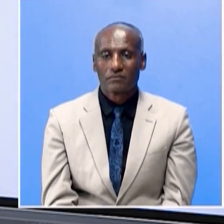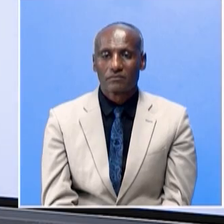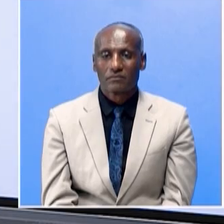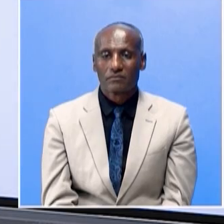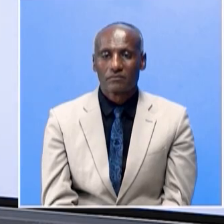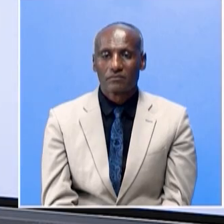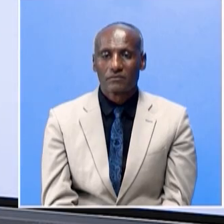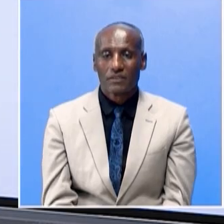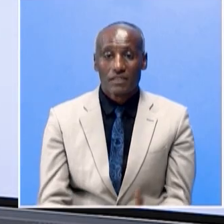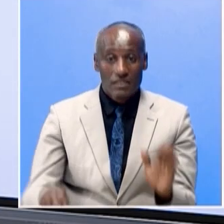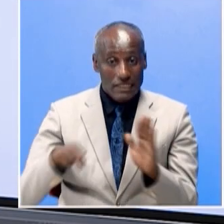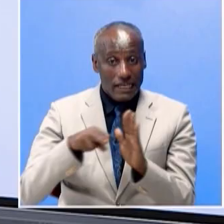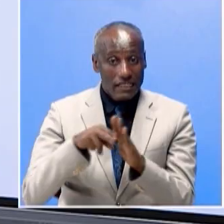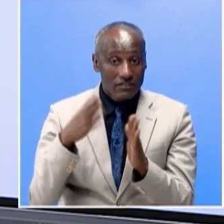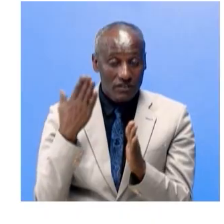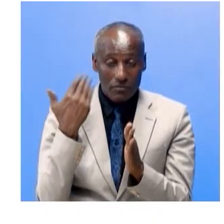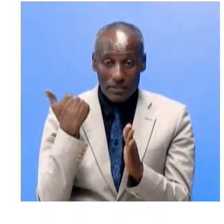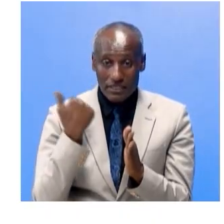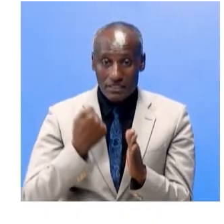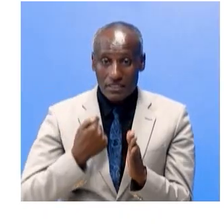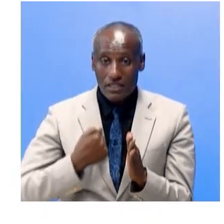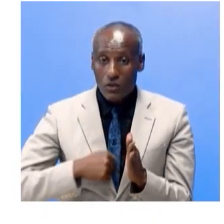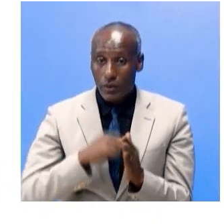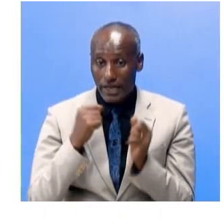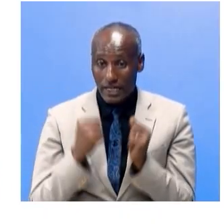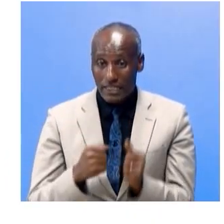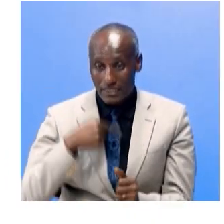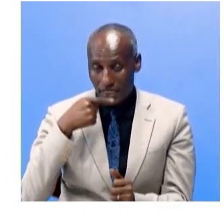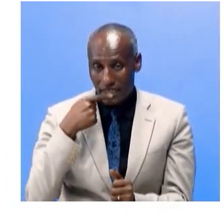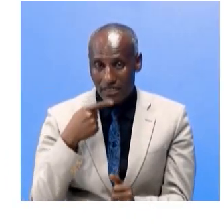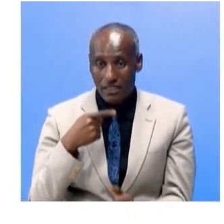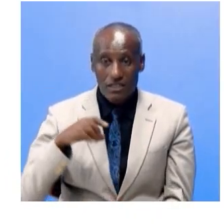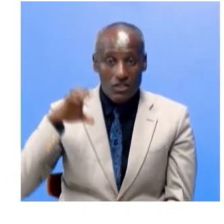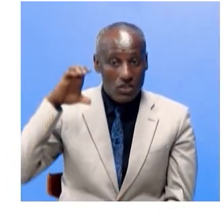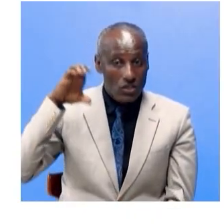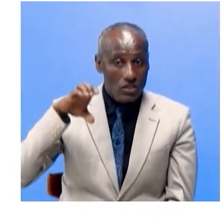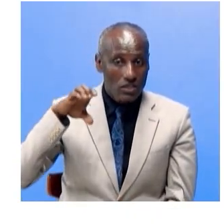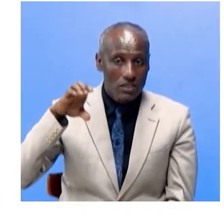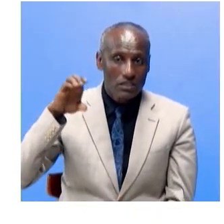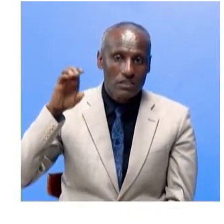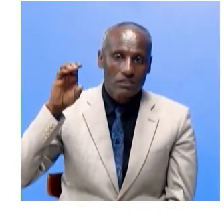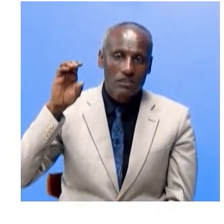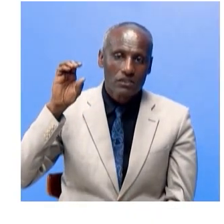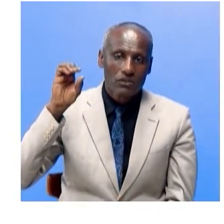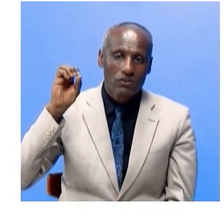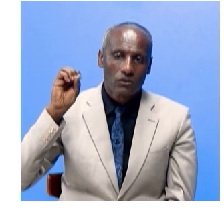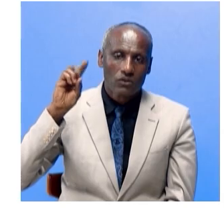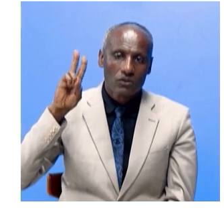When we're talking about negative in past, we can say could, isn't it? Yeah, so could not.